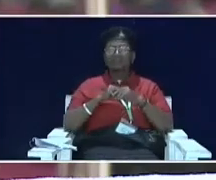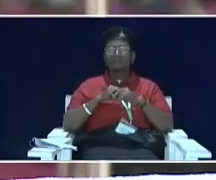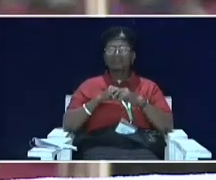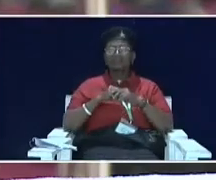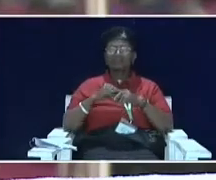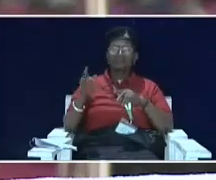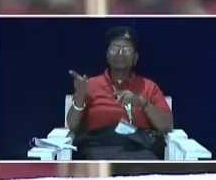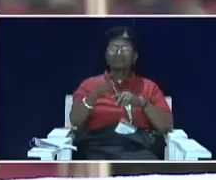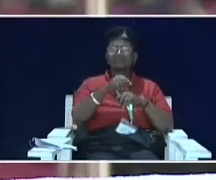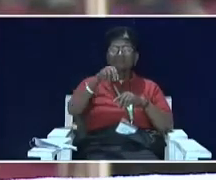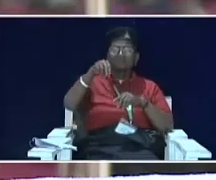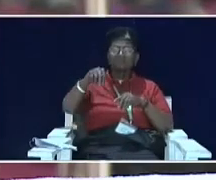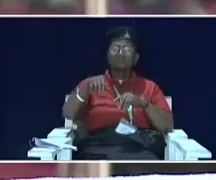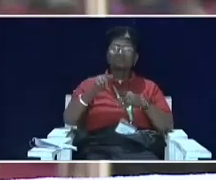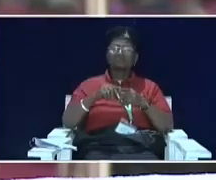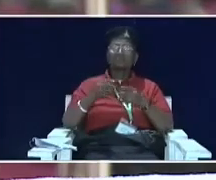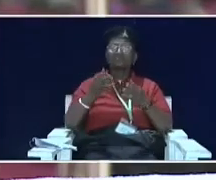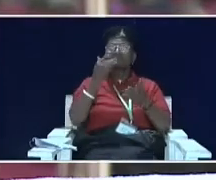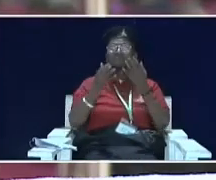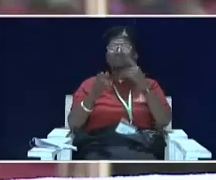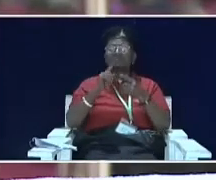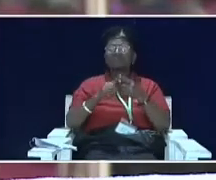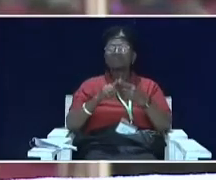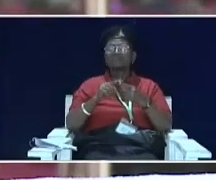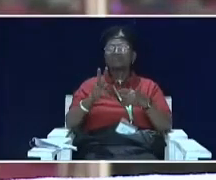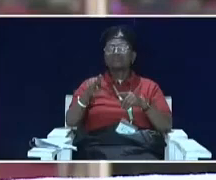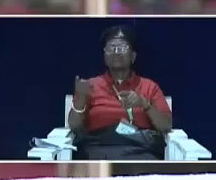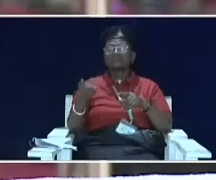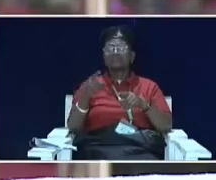You need the fire to fall for protection.